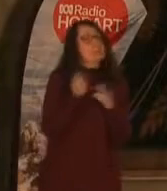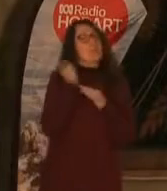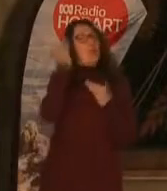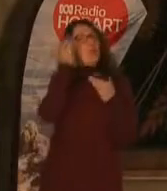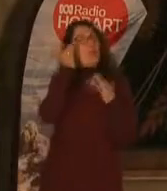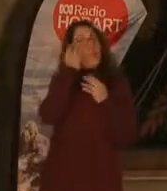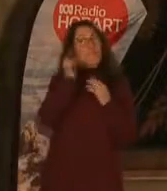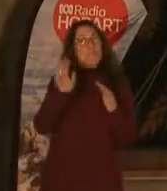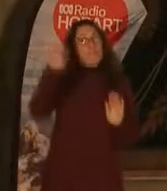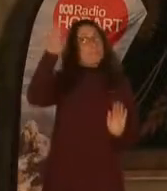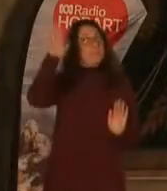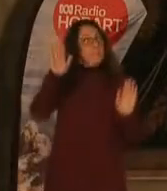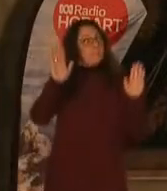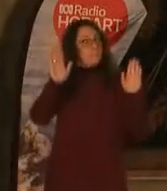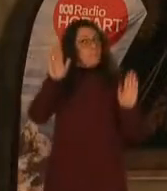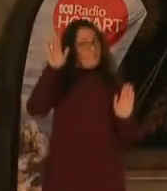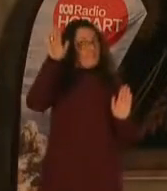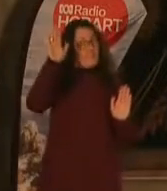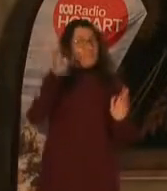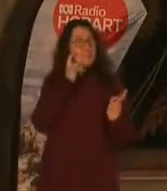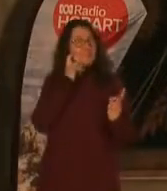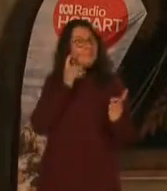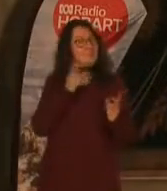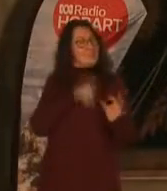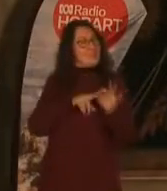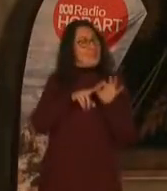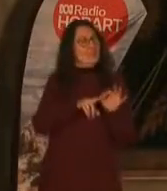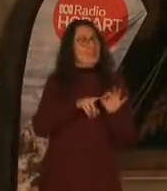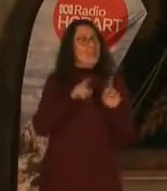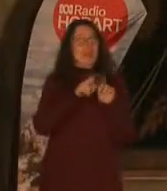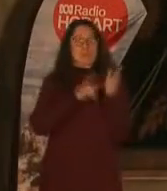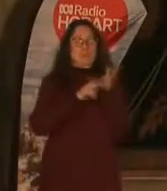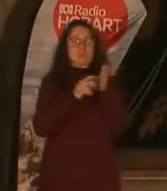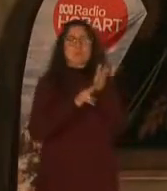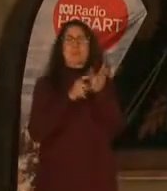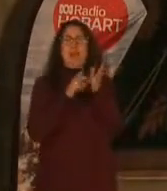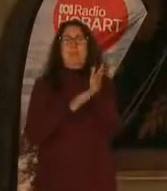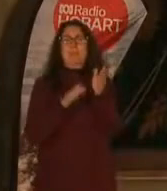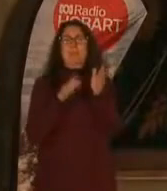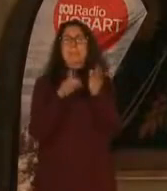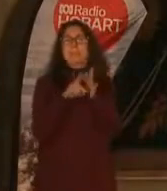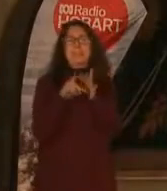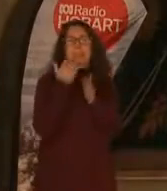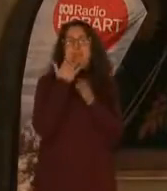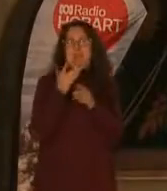there's a question you'd like to put to any of the panel, and Nunami is also fair game if you want to ask about her work as well.